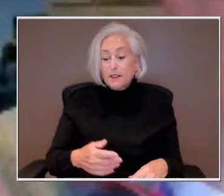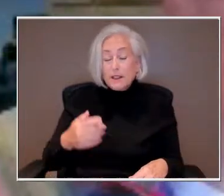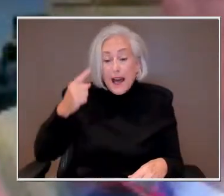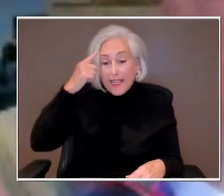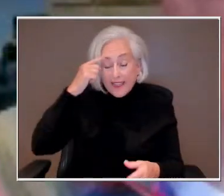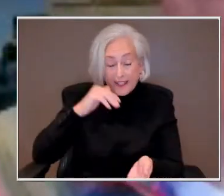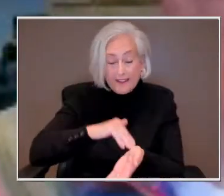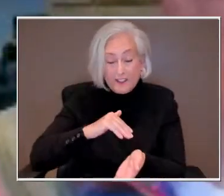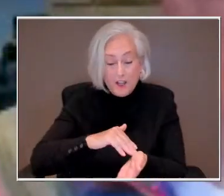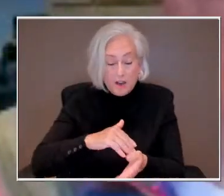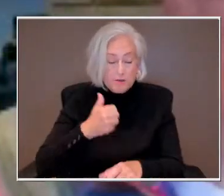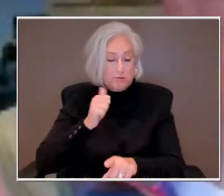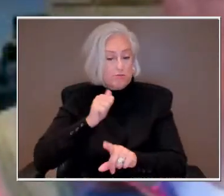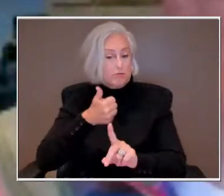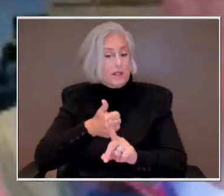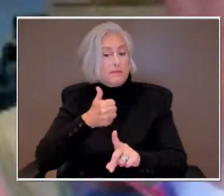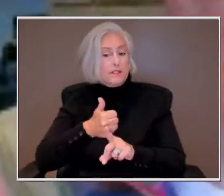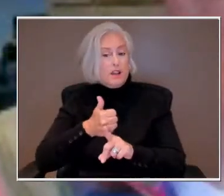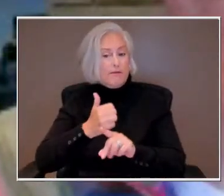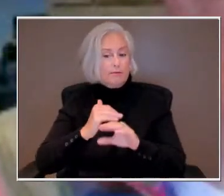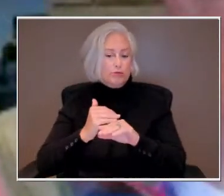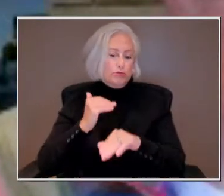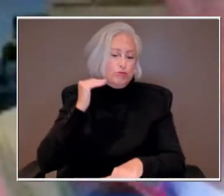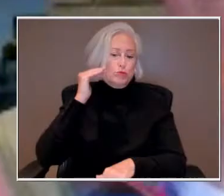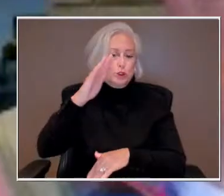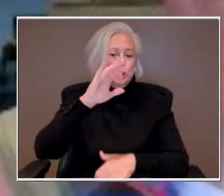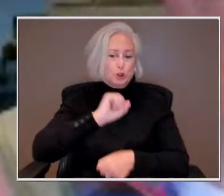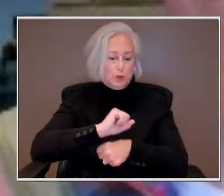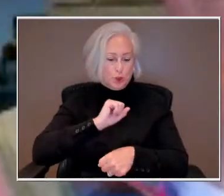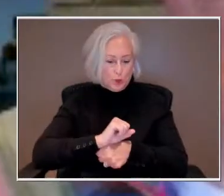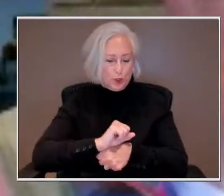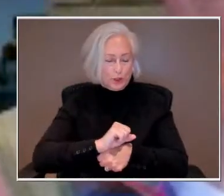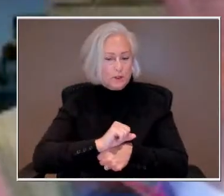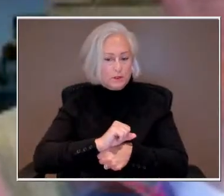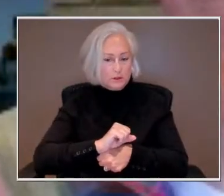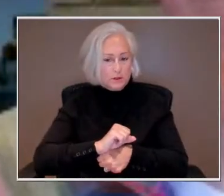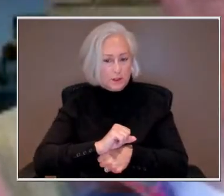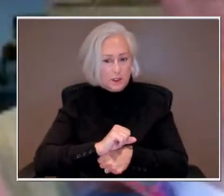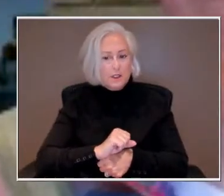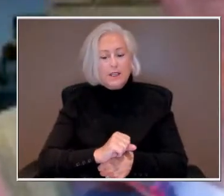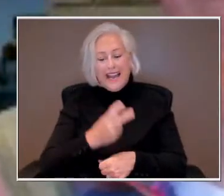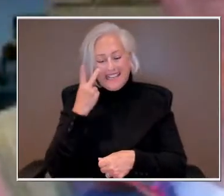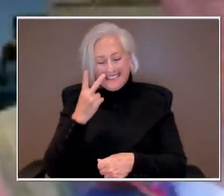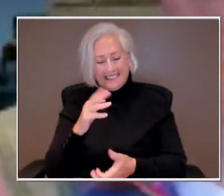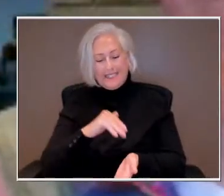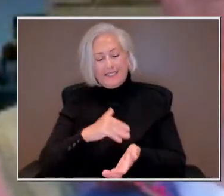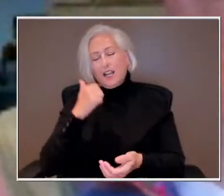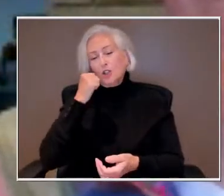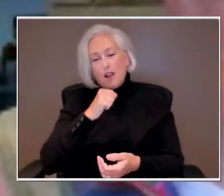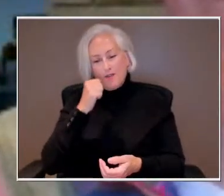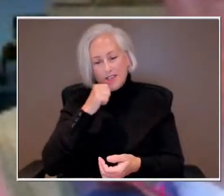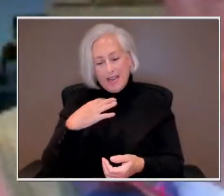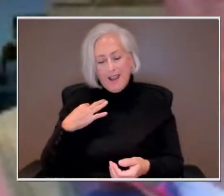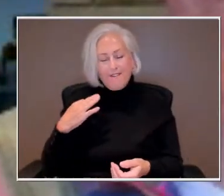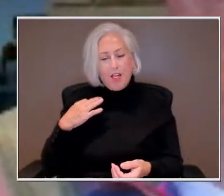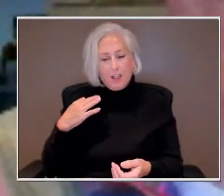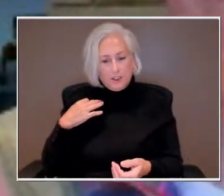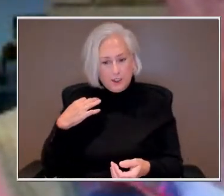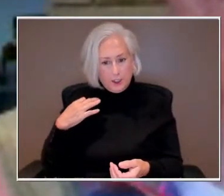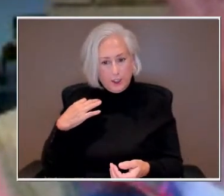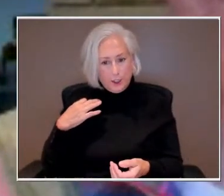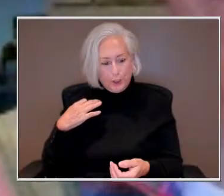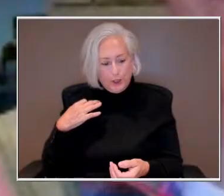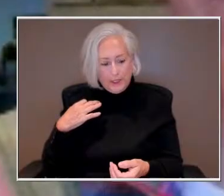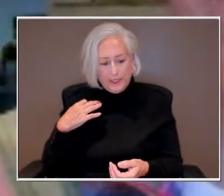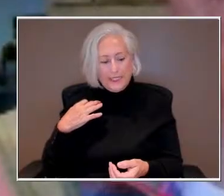is, and I see them every day that I volunteer at the hospital, and I said I've got